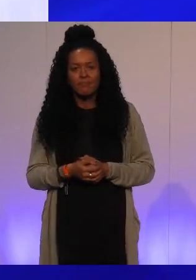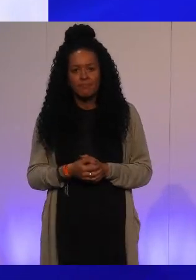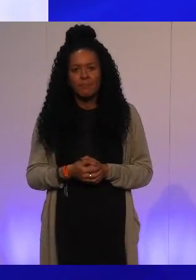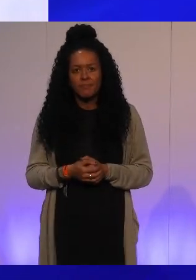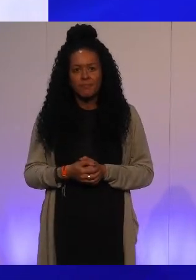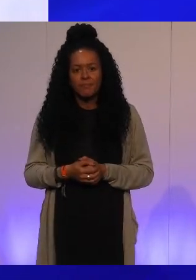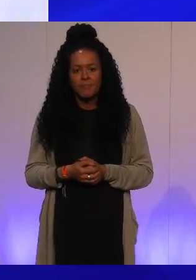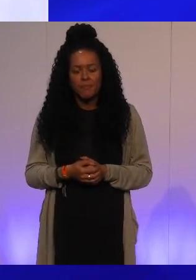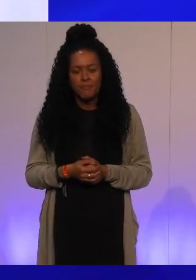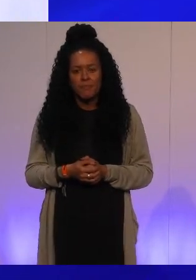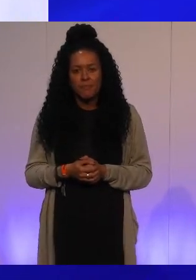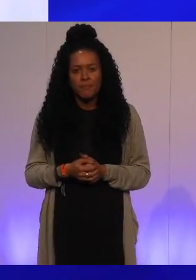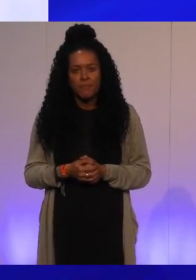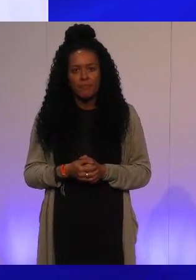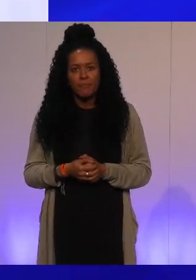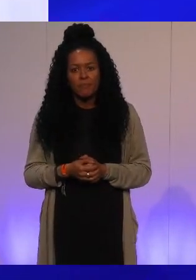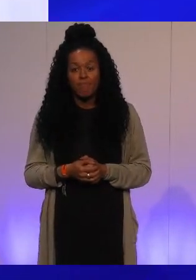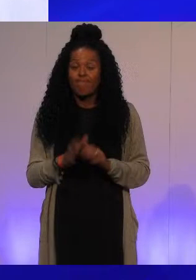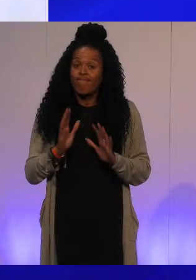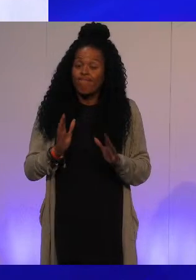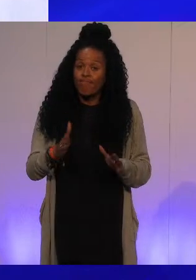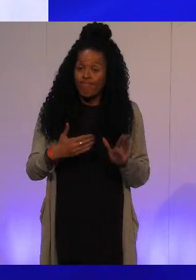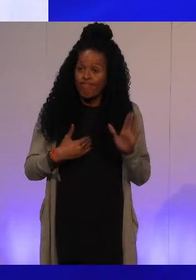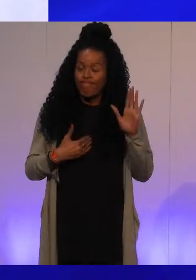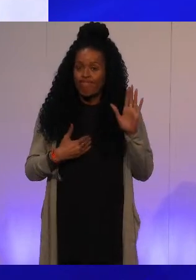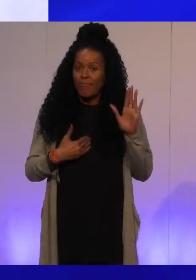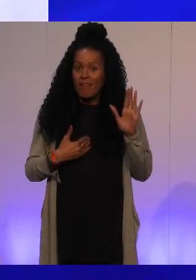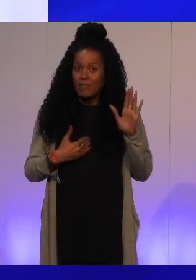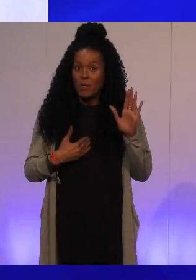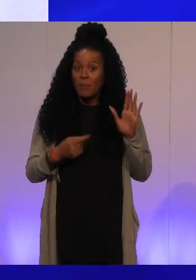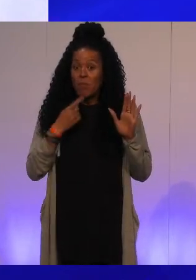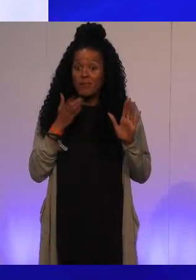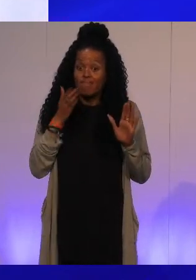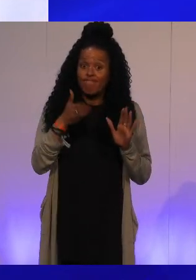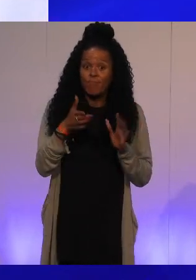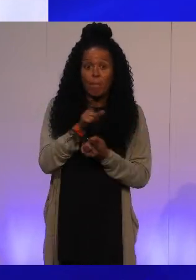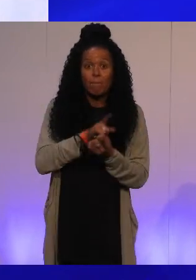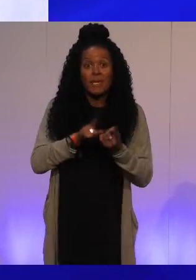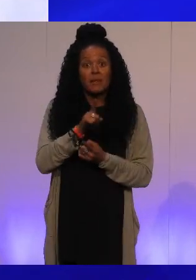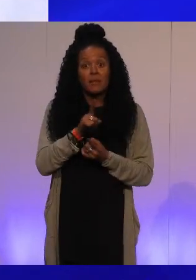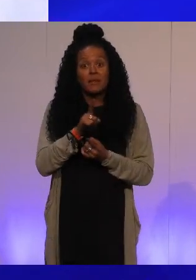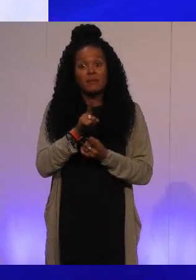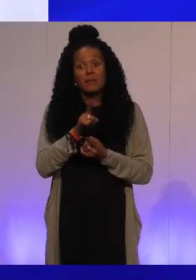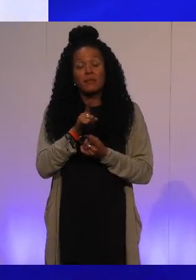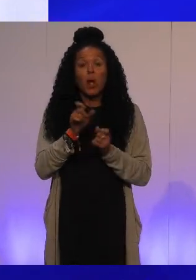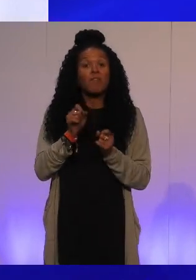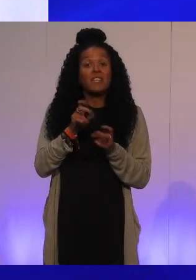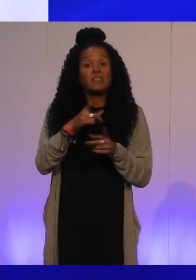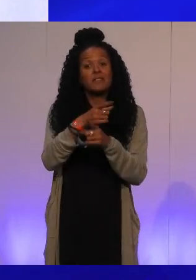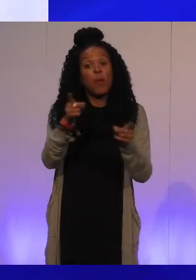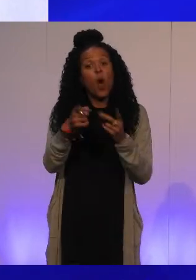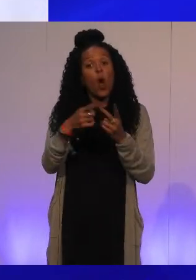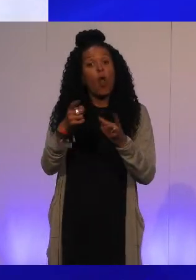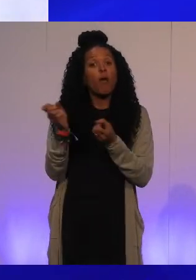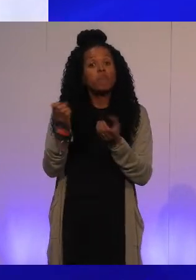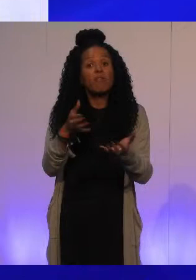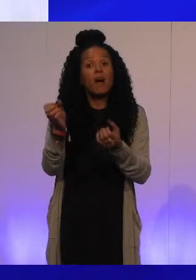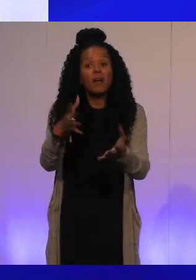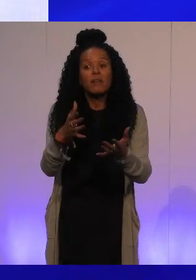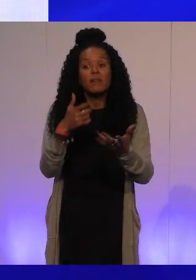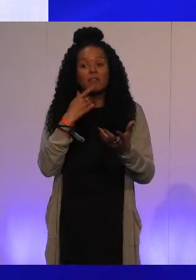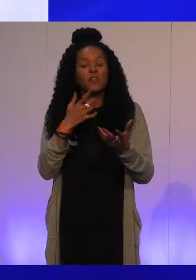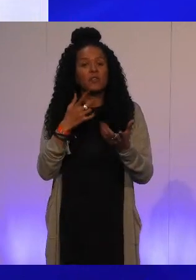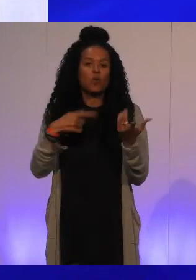organisation. I have to admit that when I go to meetings of the system where the other providers across Derbyshire